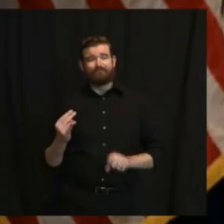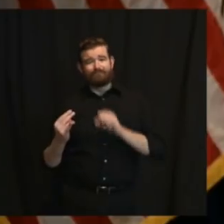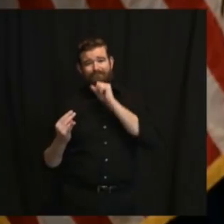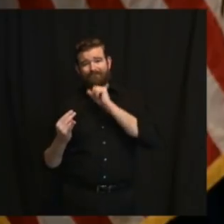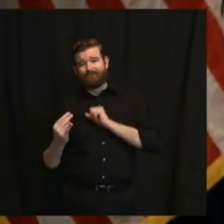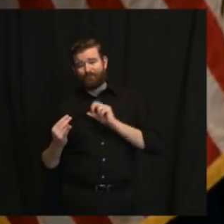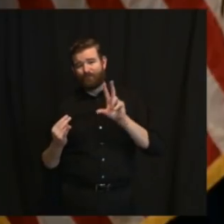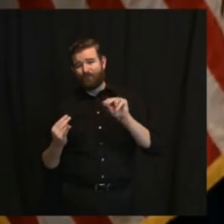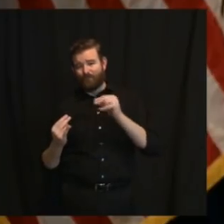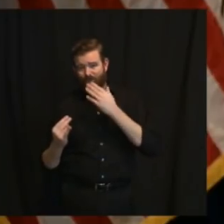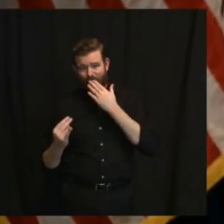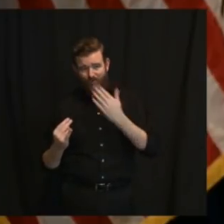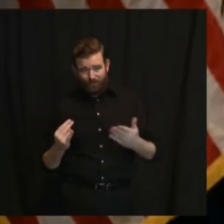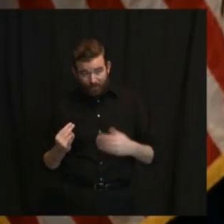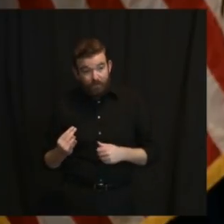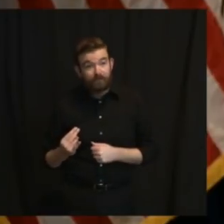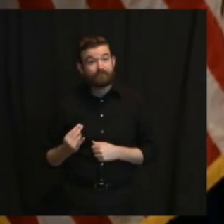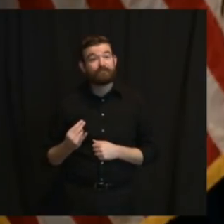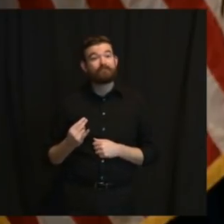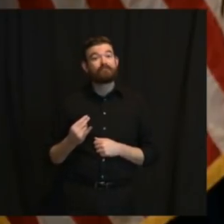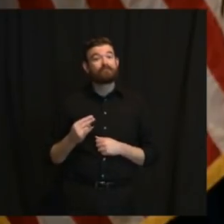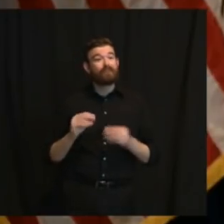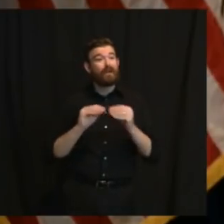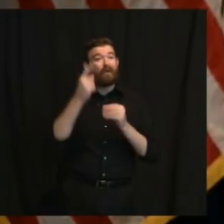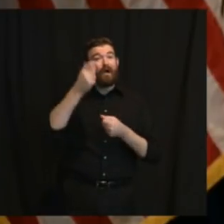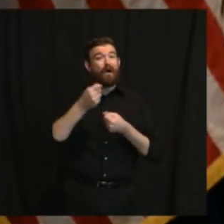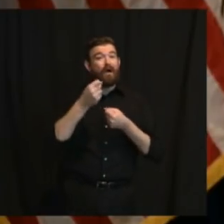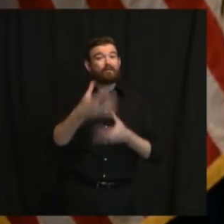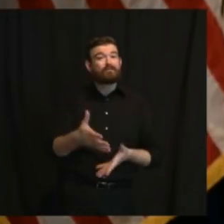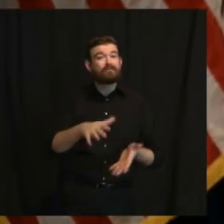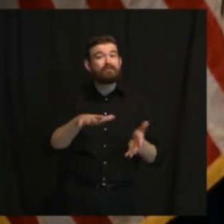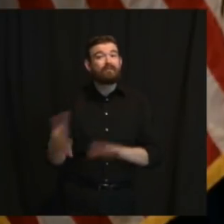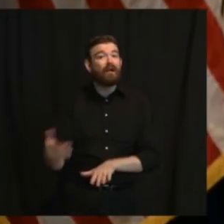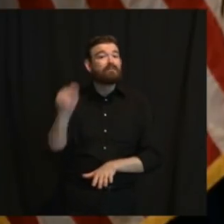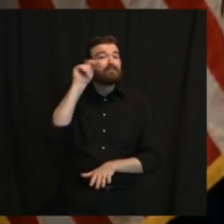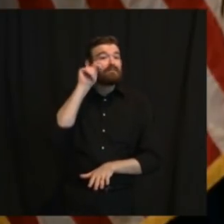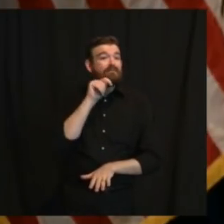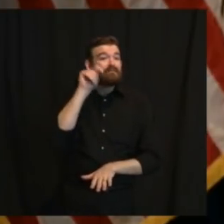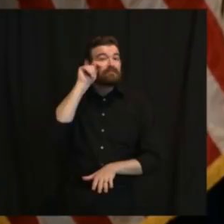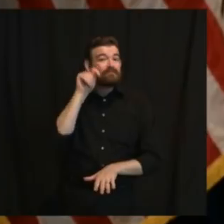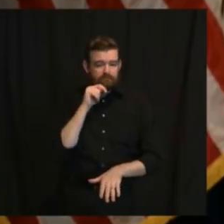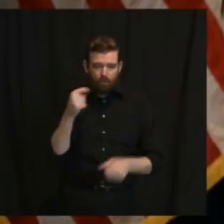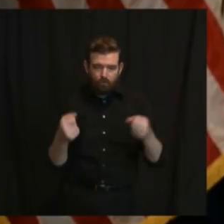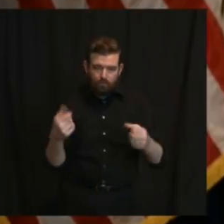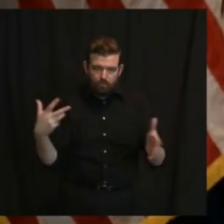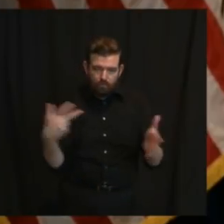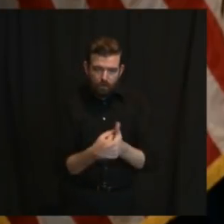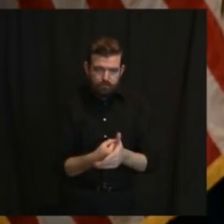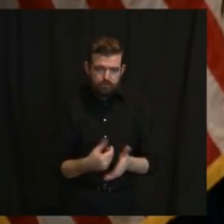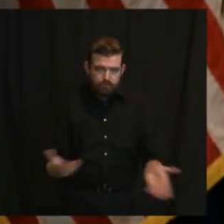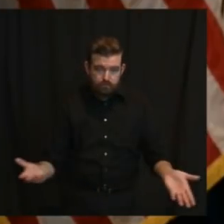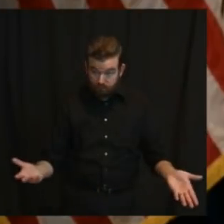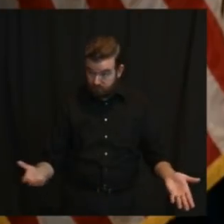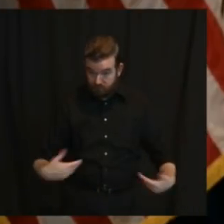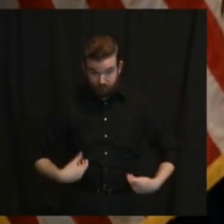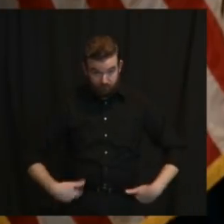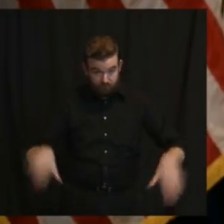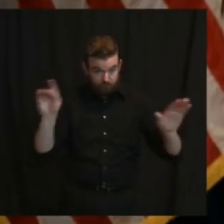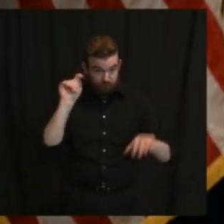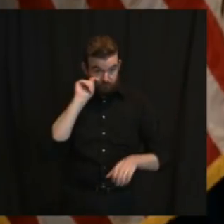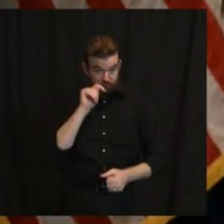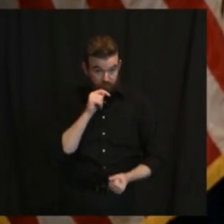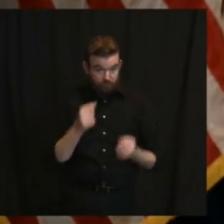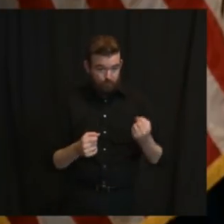at that, Matt? Thank you. Mike, is that you? Yep. You got that mask up there. I can barely see you. Nice to